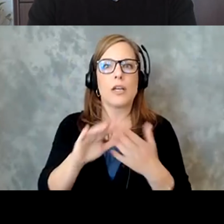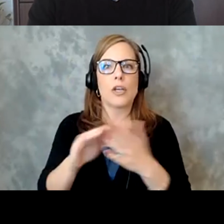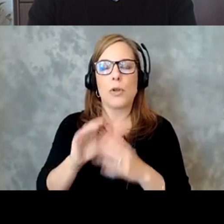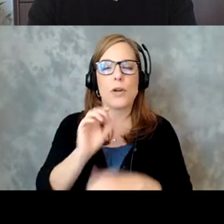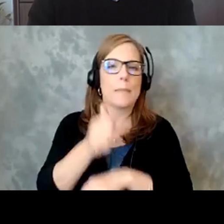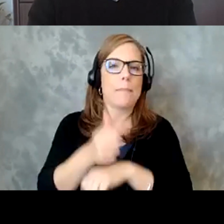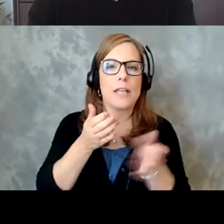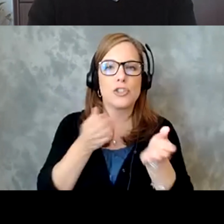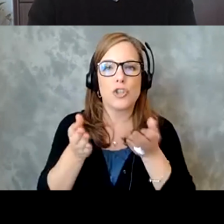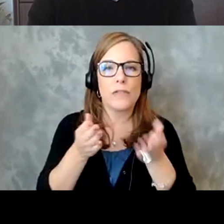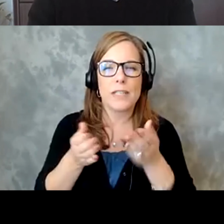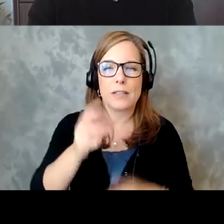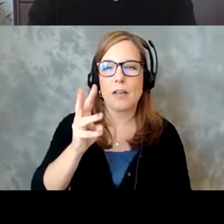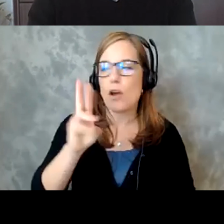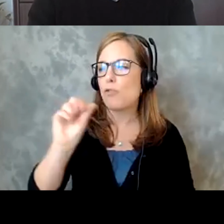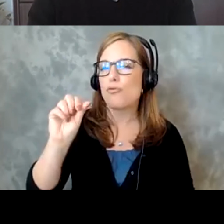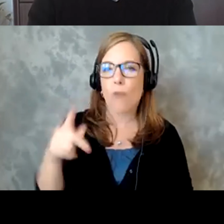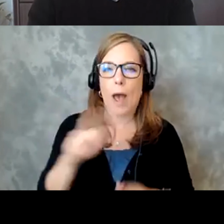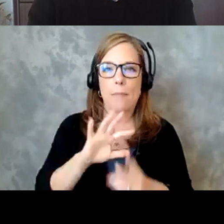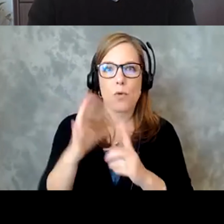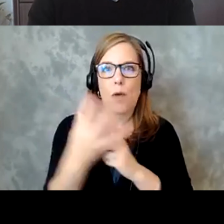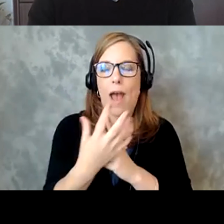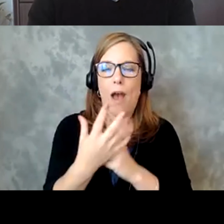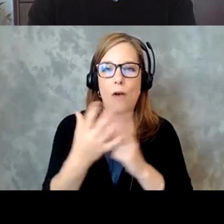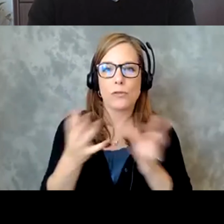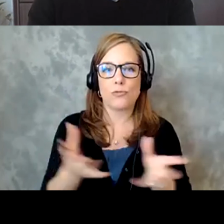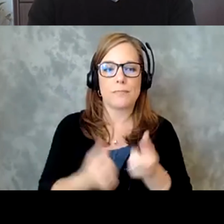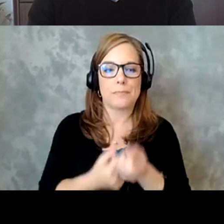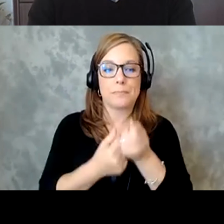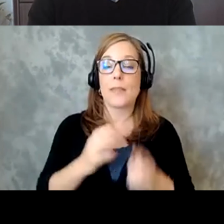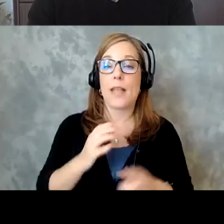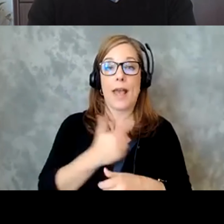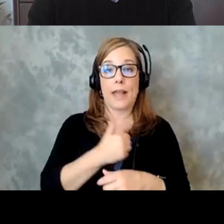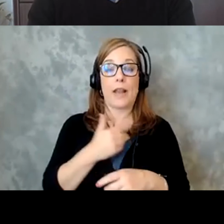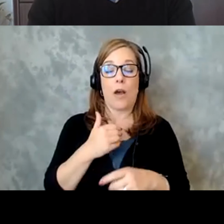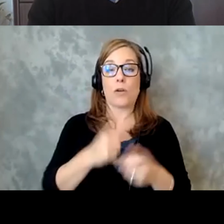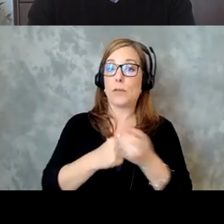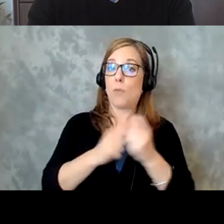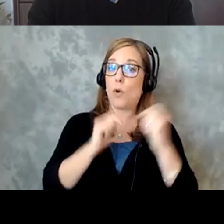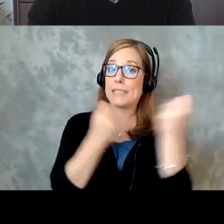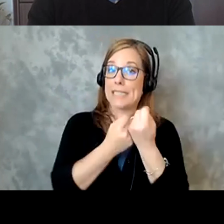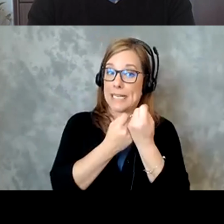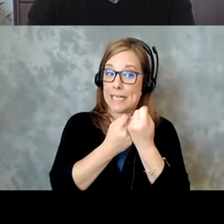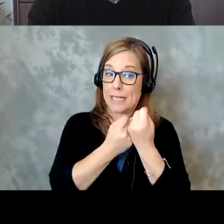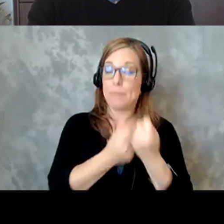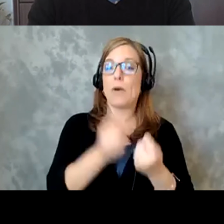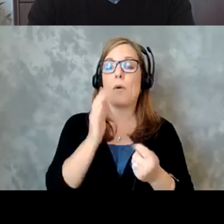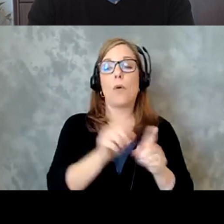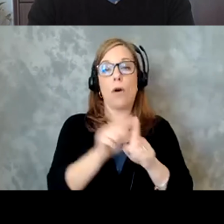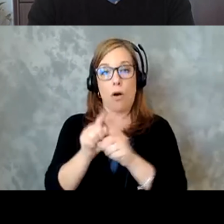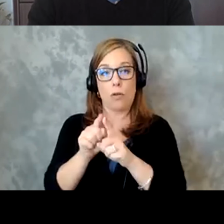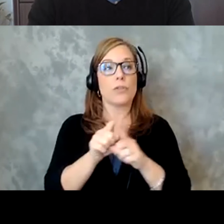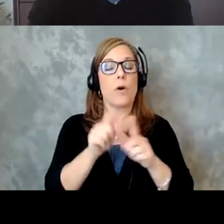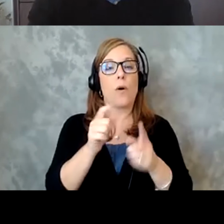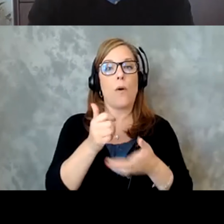well, right? Our community supports teams internally within the plans are also connecting individuals